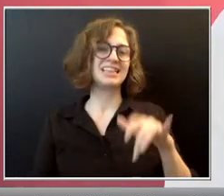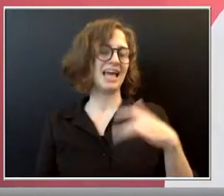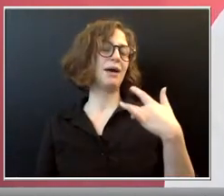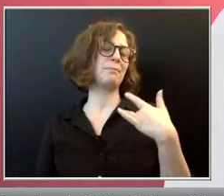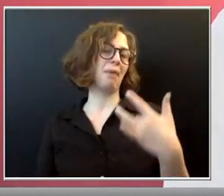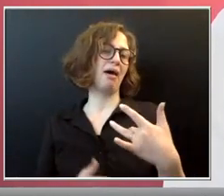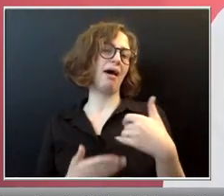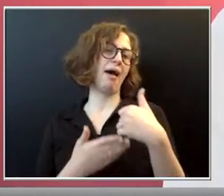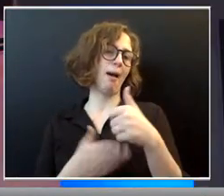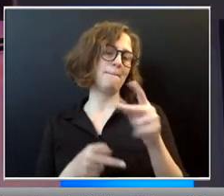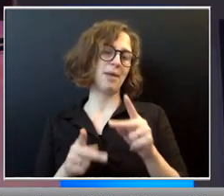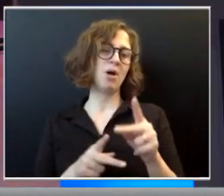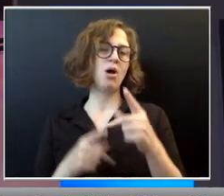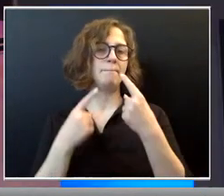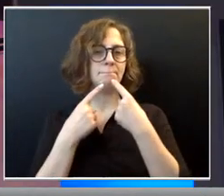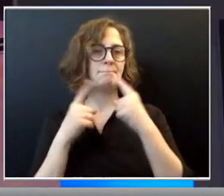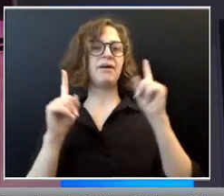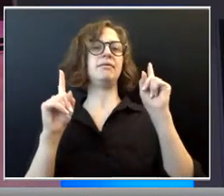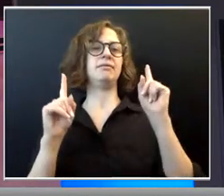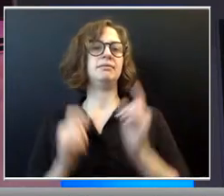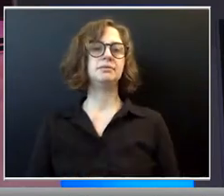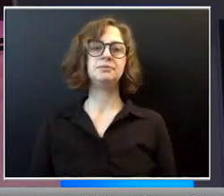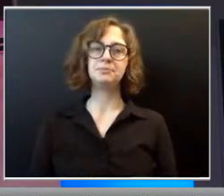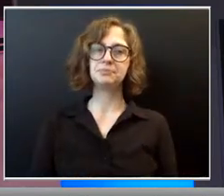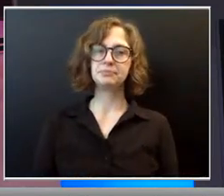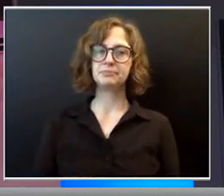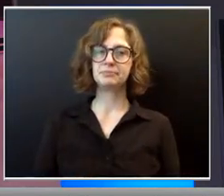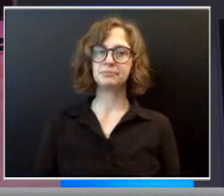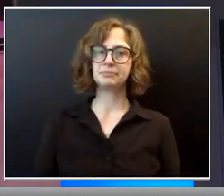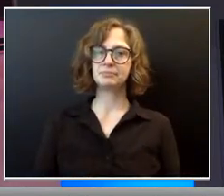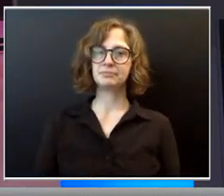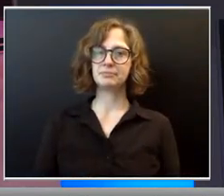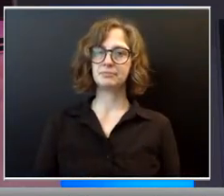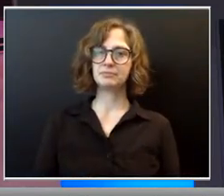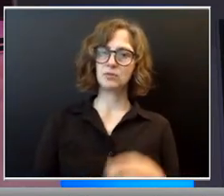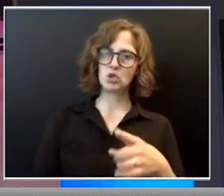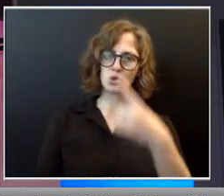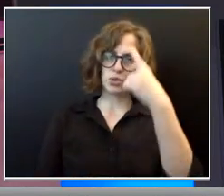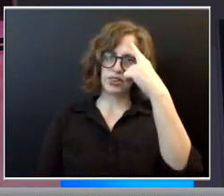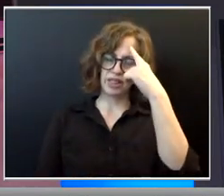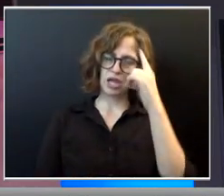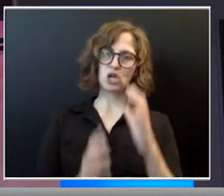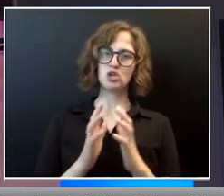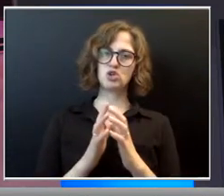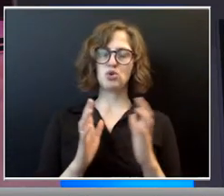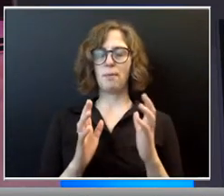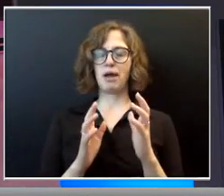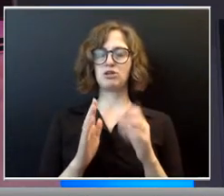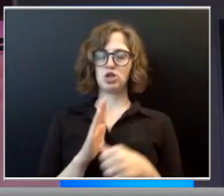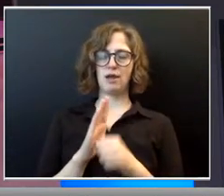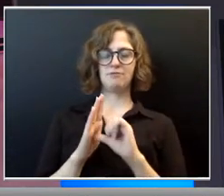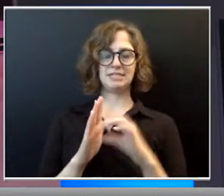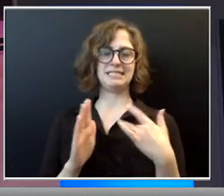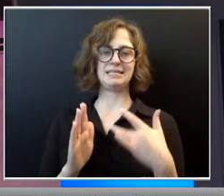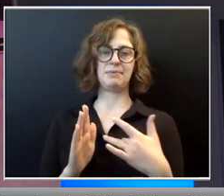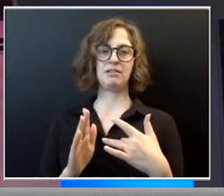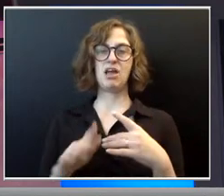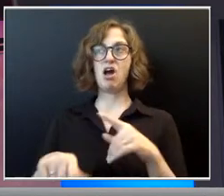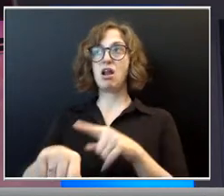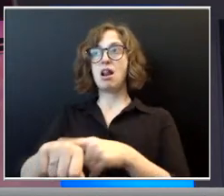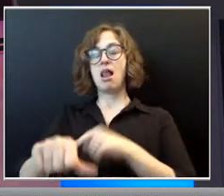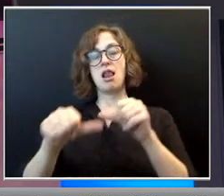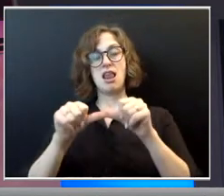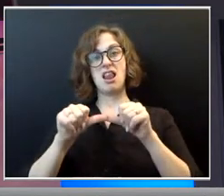of achieving it. Do you think there's too much emphasis put on how long you have to exercise for? Because Jan's doing 17